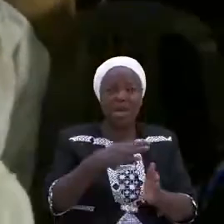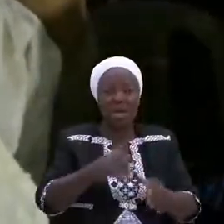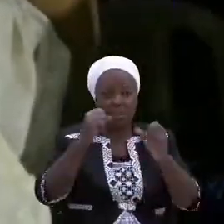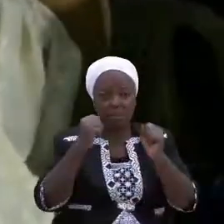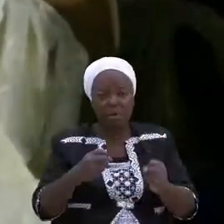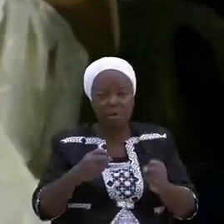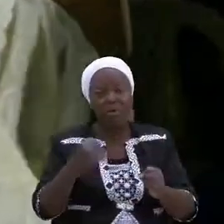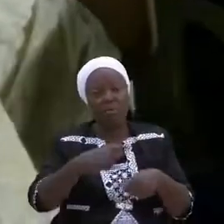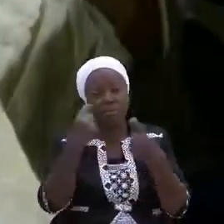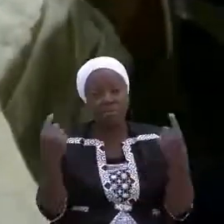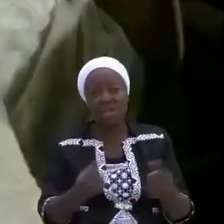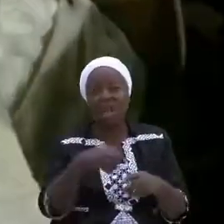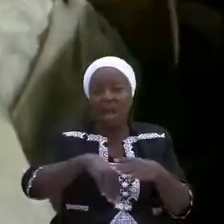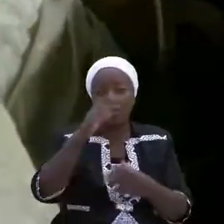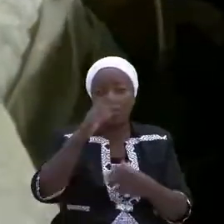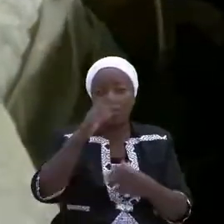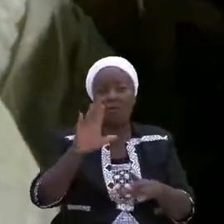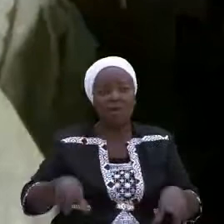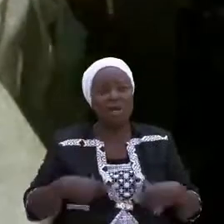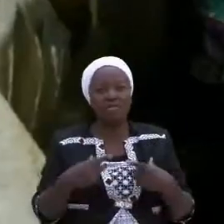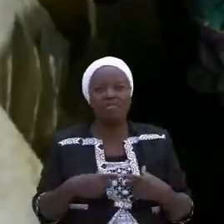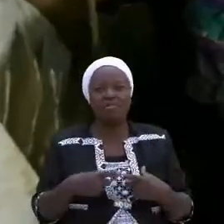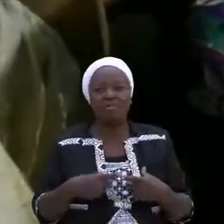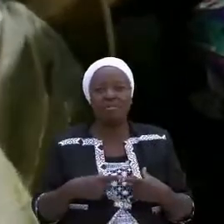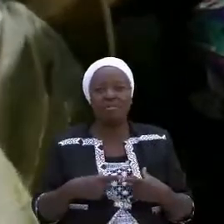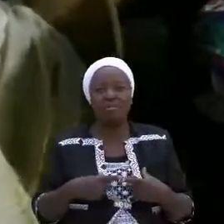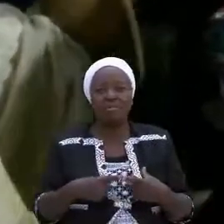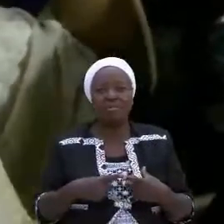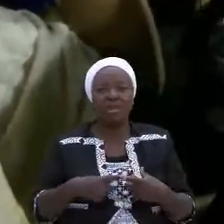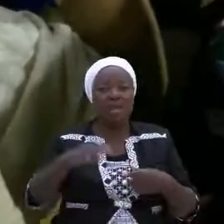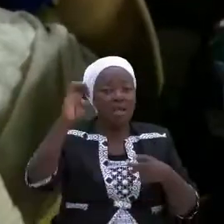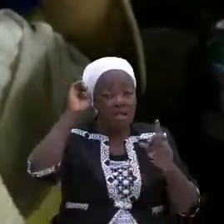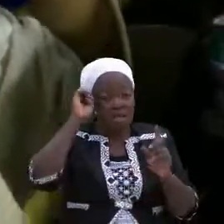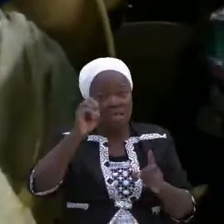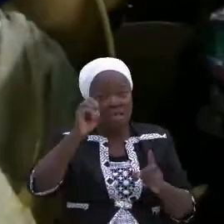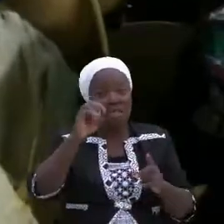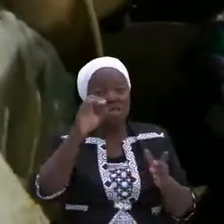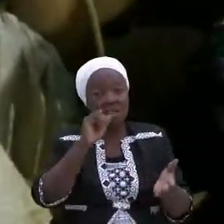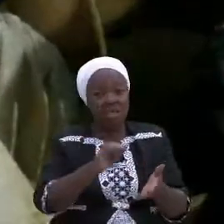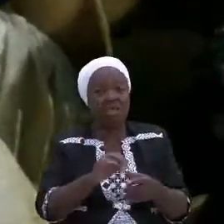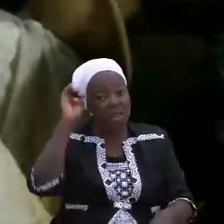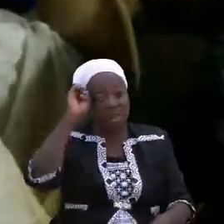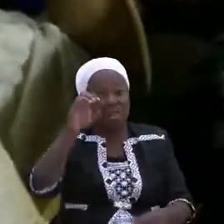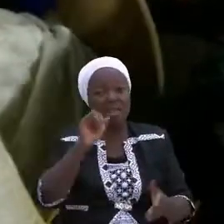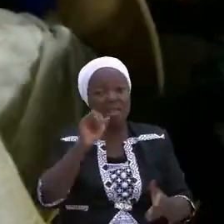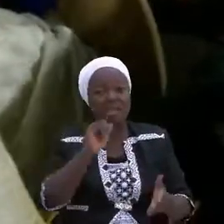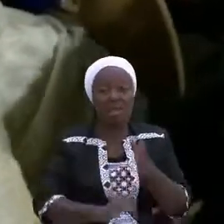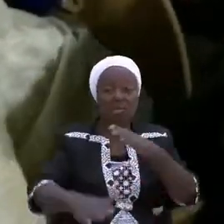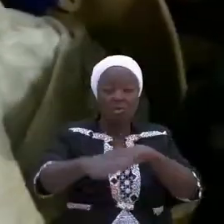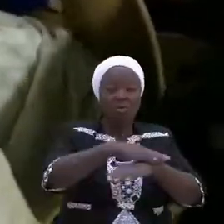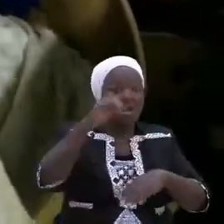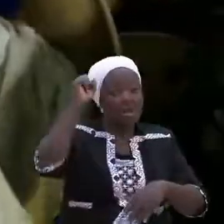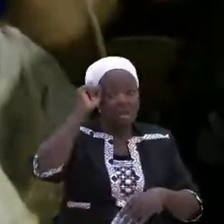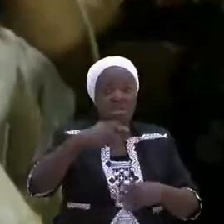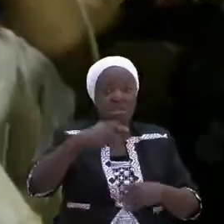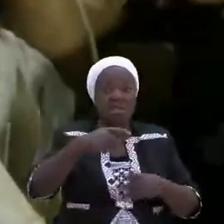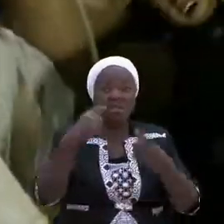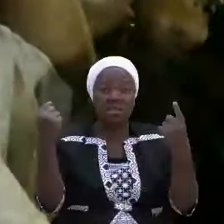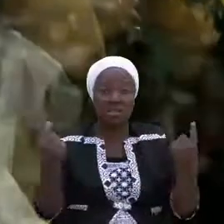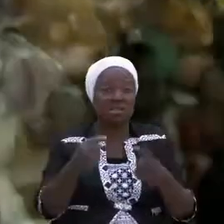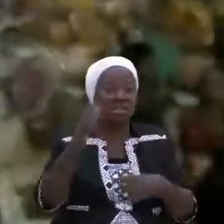sin out of your life he that commerce is seen shall not